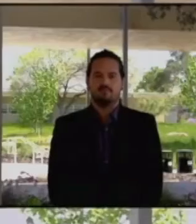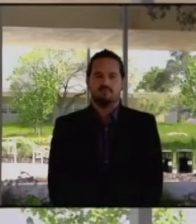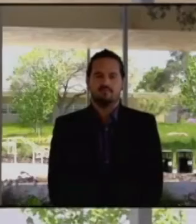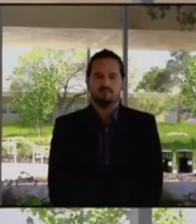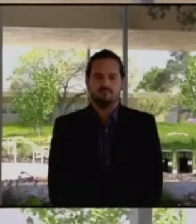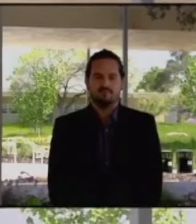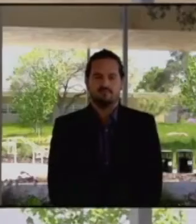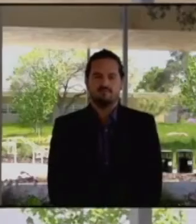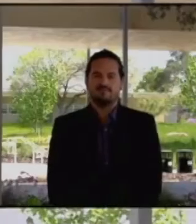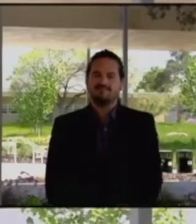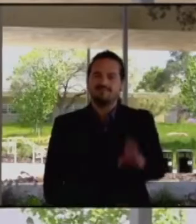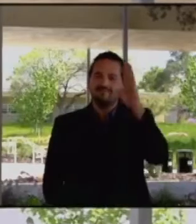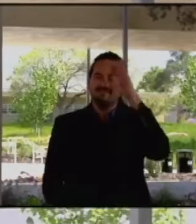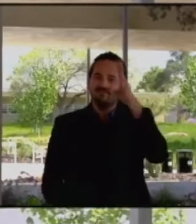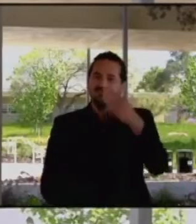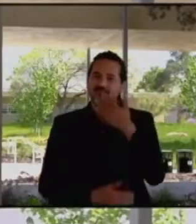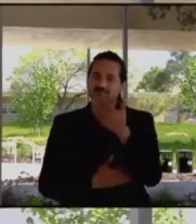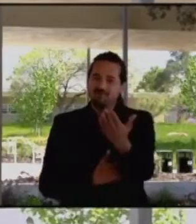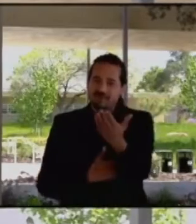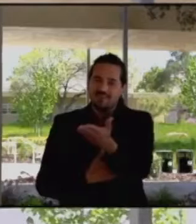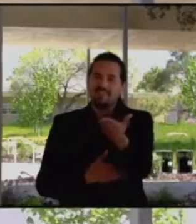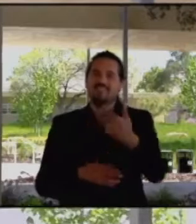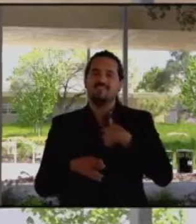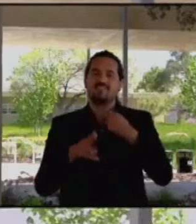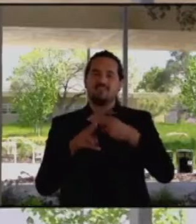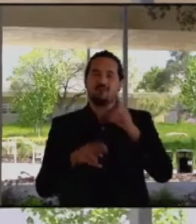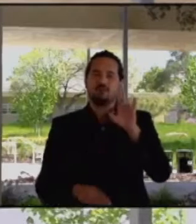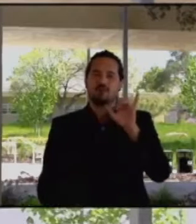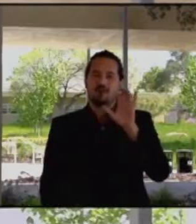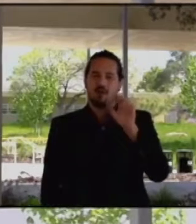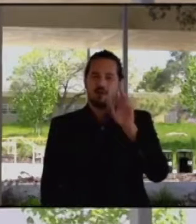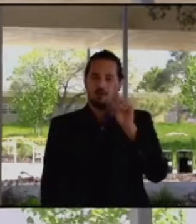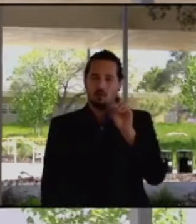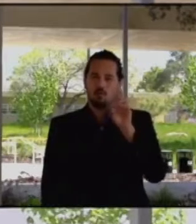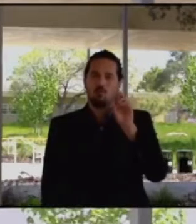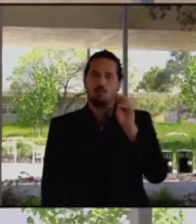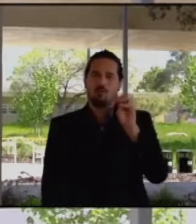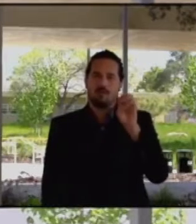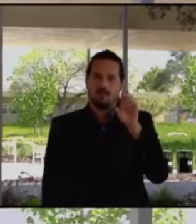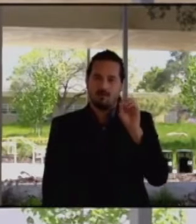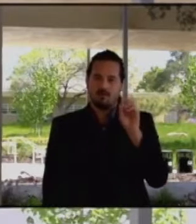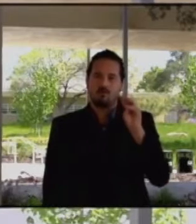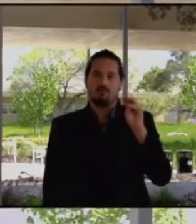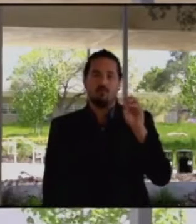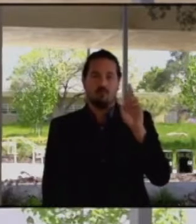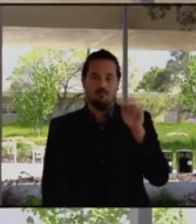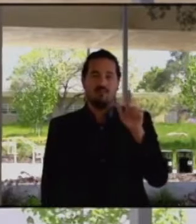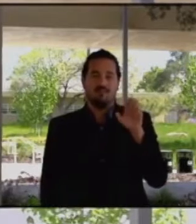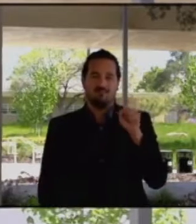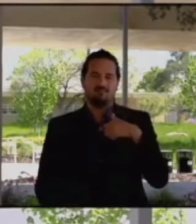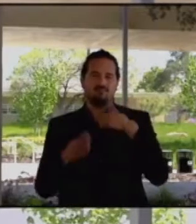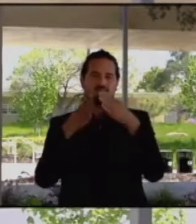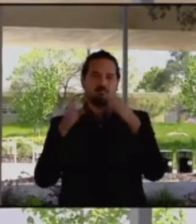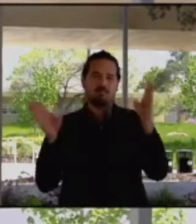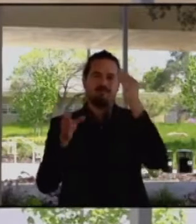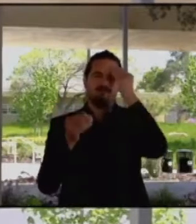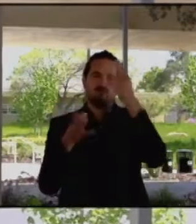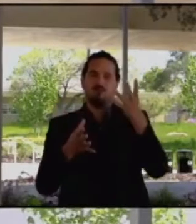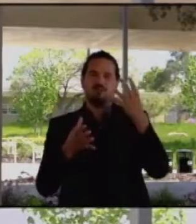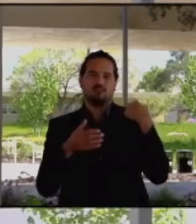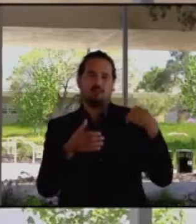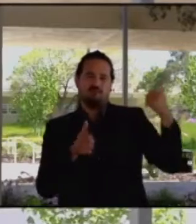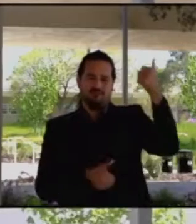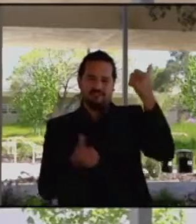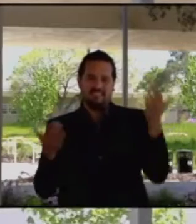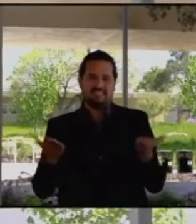Good morning, everybody. My name is Ricardo Romero Morales. I'm a lead public information officer with the County of Santa Clara. Thank you so